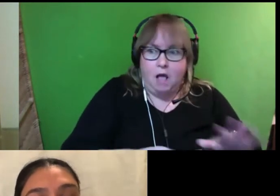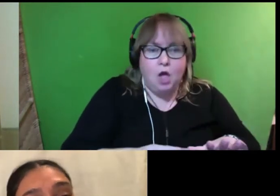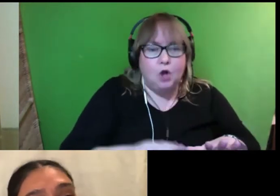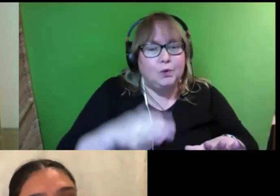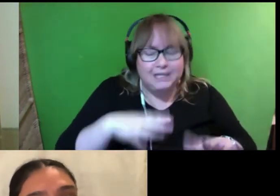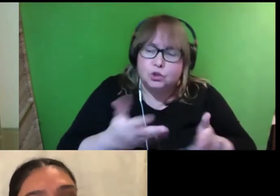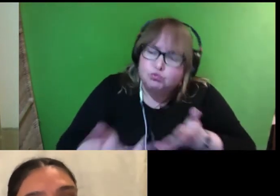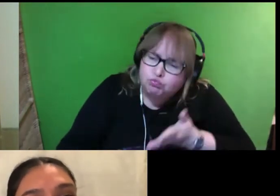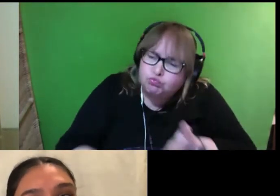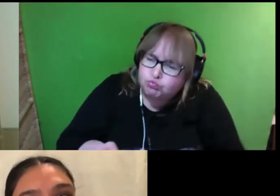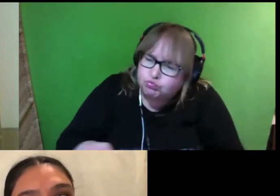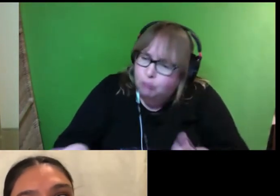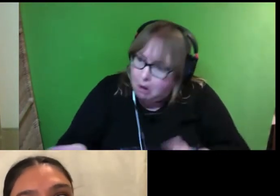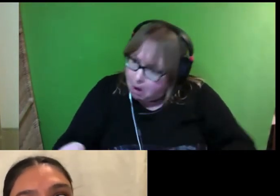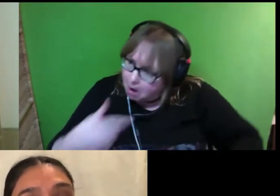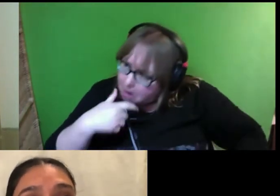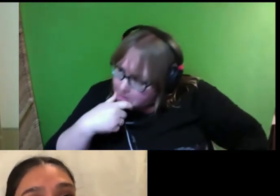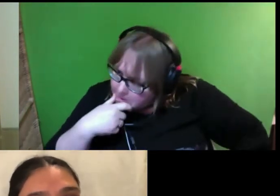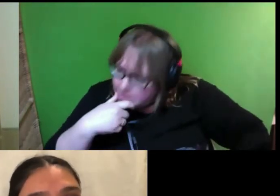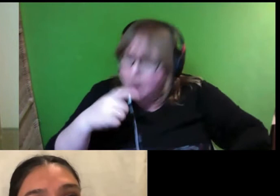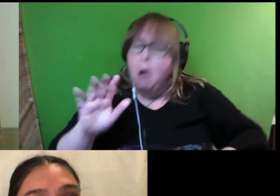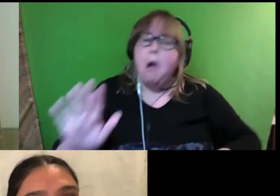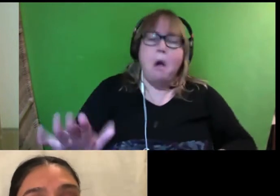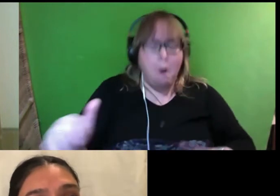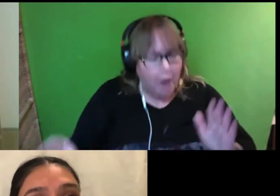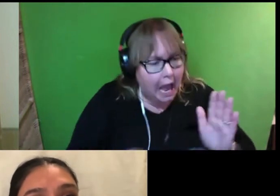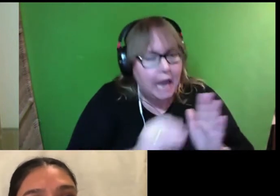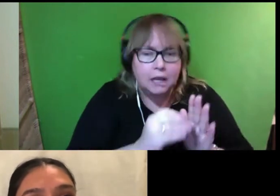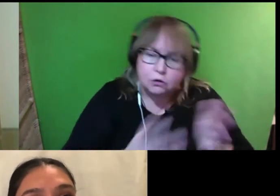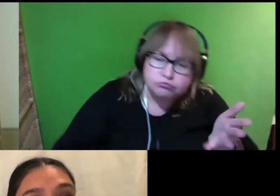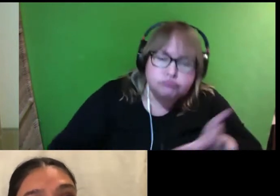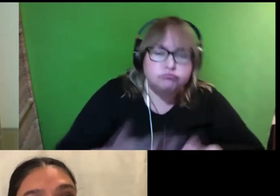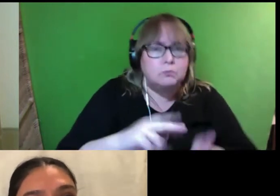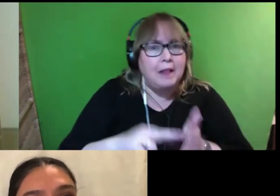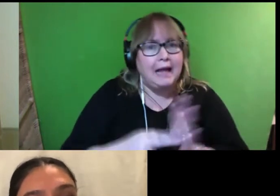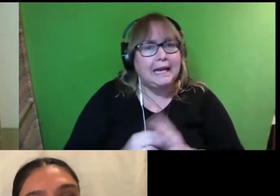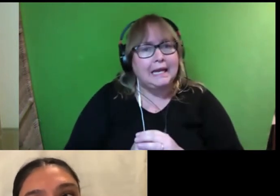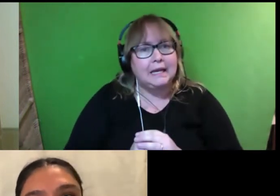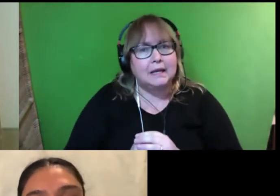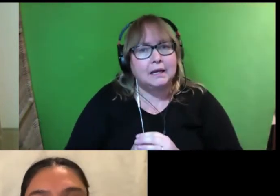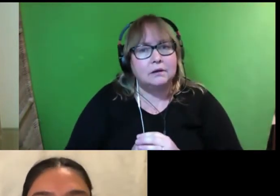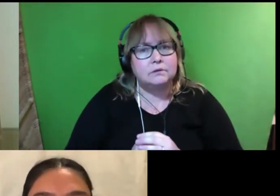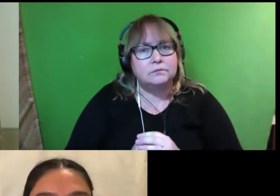So that's what I'm thinking about, and I know it's something that you think about a lot as well.